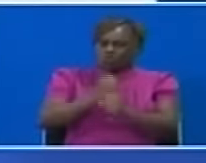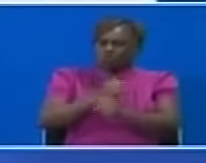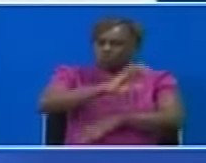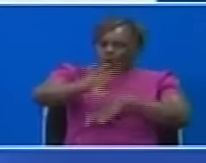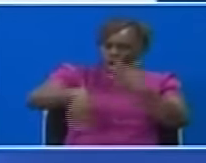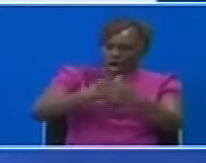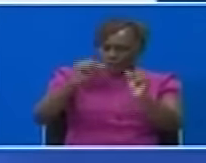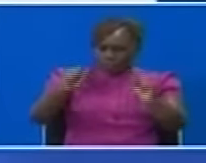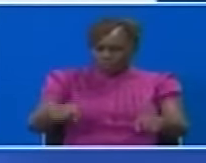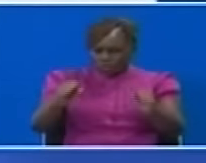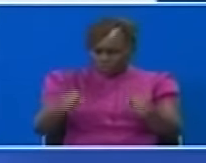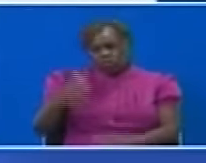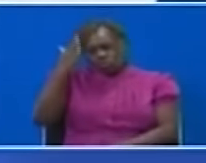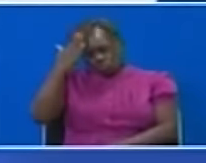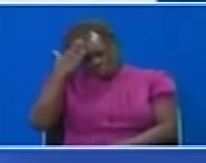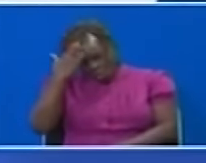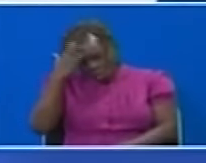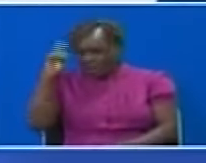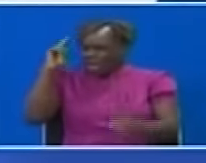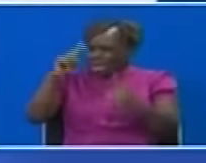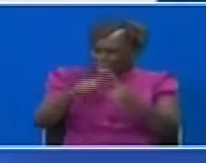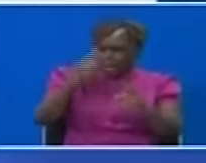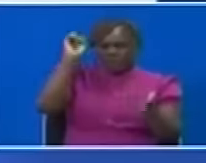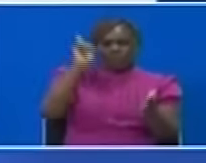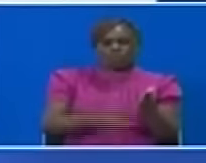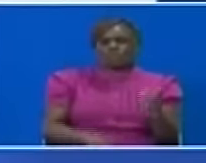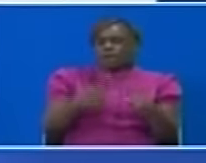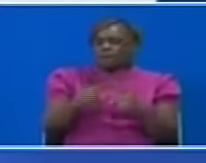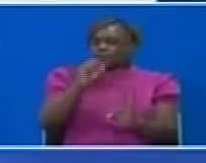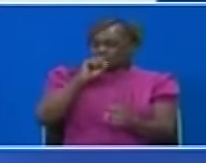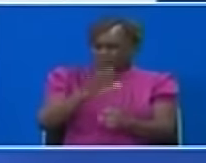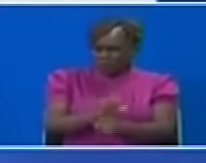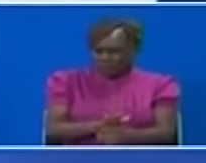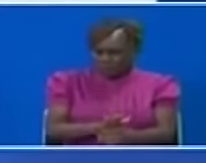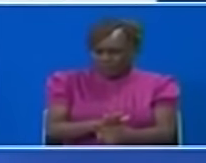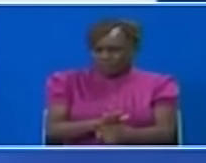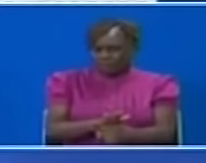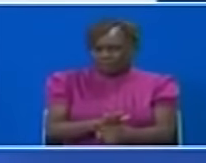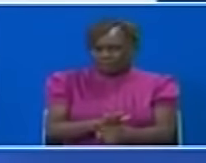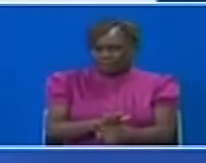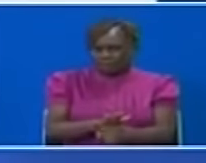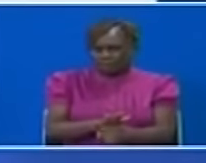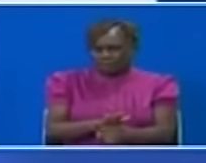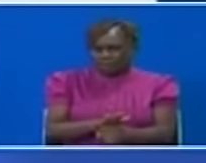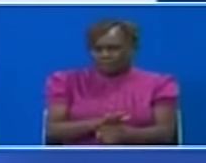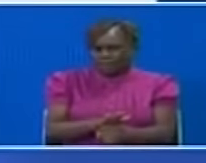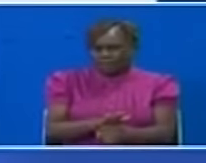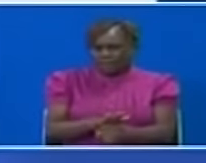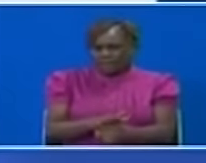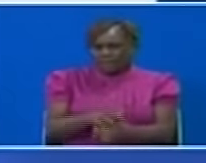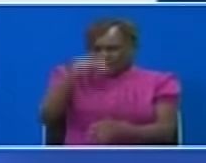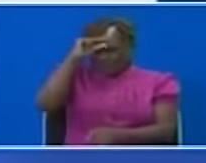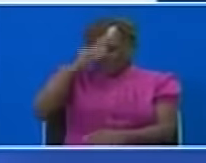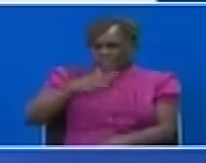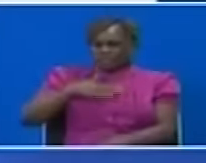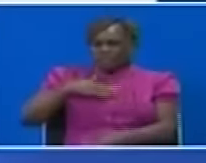their power to discover what motivated this attack." But a promise was made, and I quote, "In days to come, my government